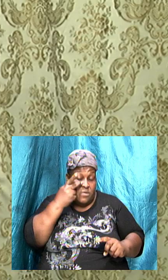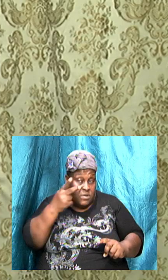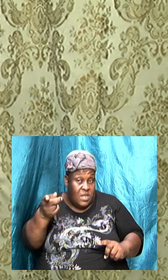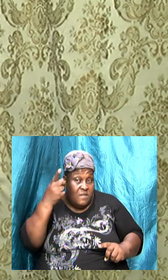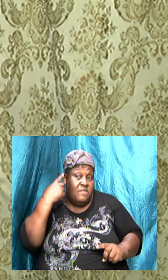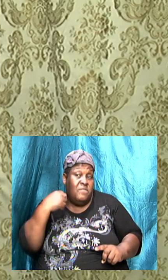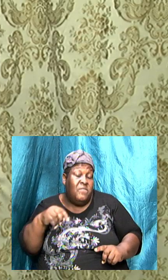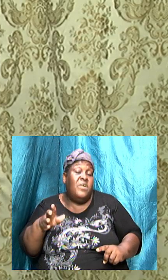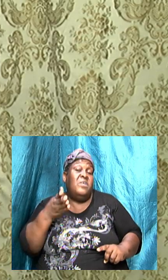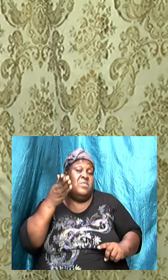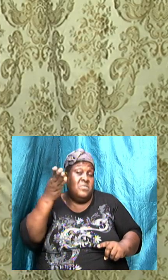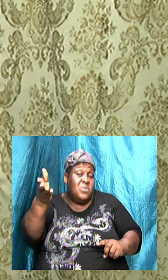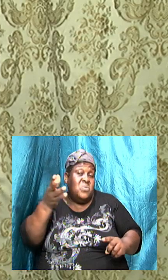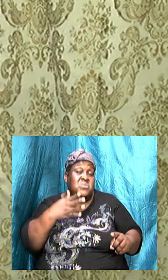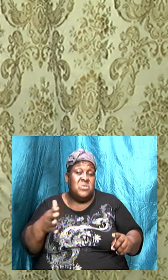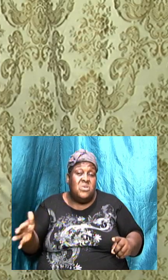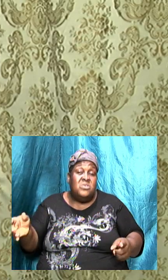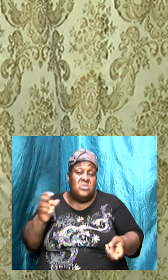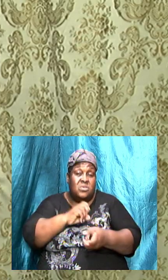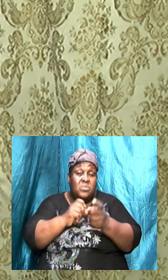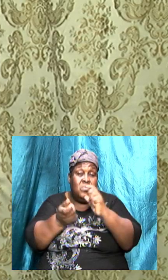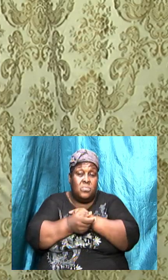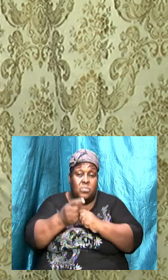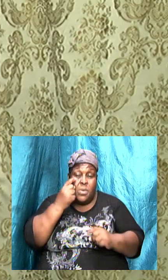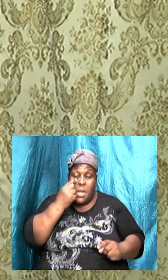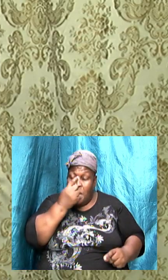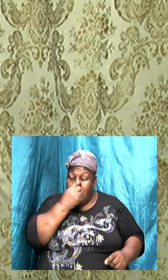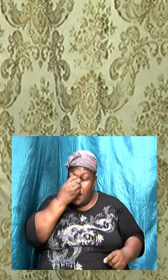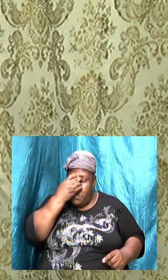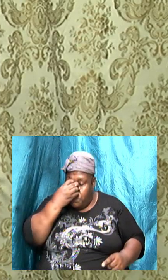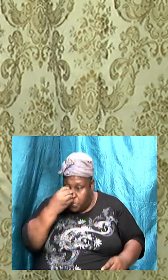change, listen, our eyes go and drop out.